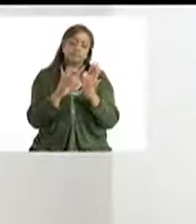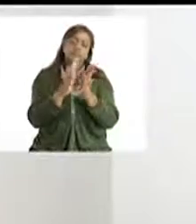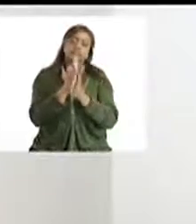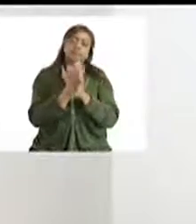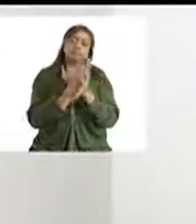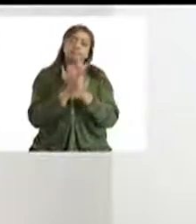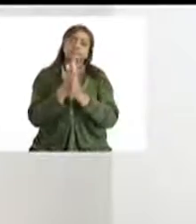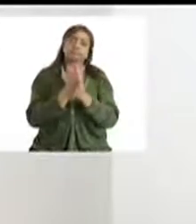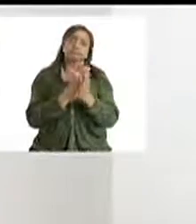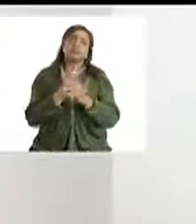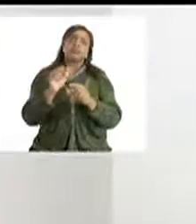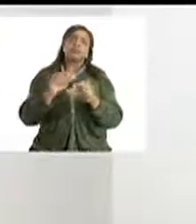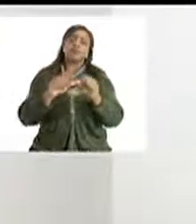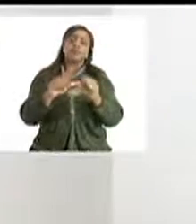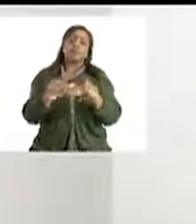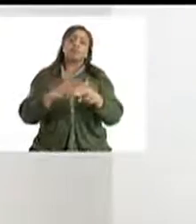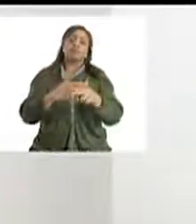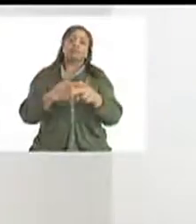on your mask.